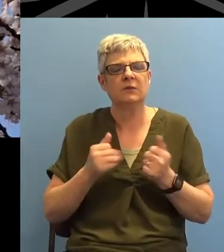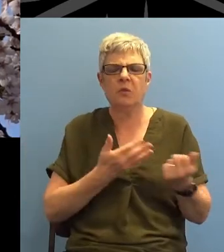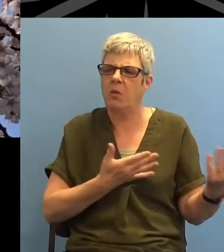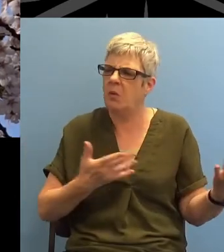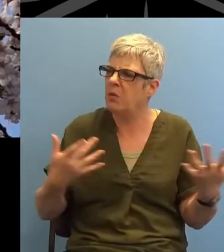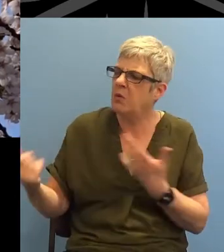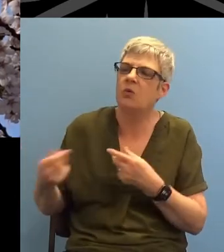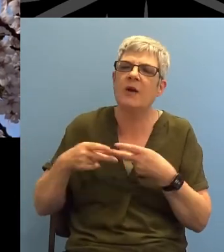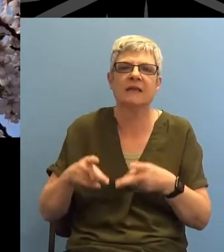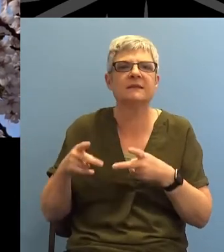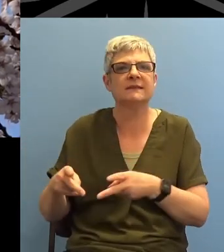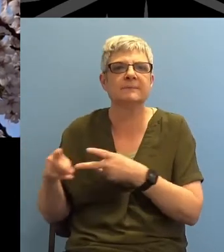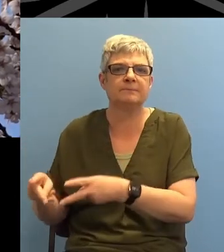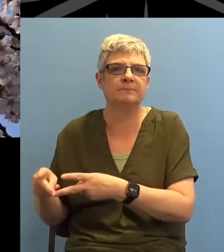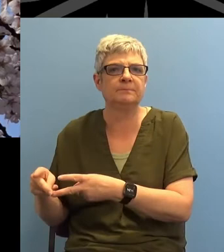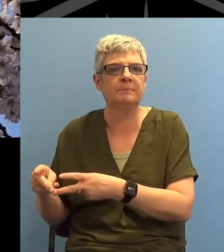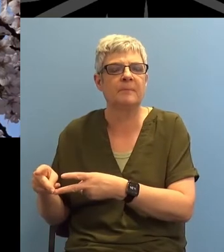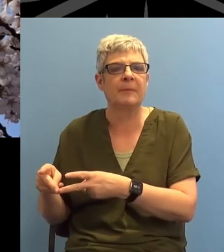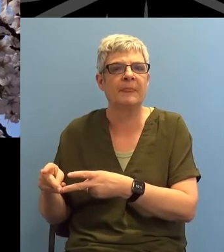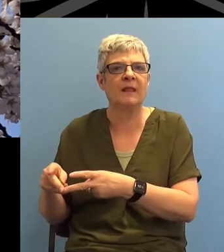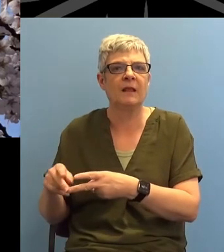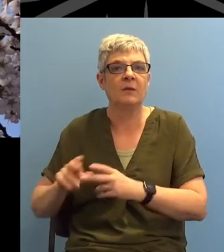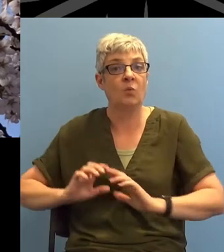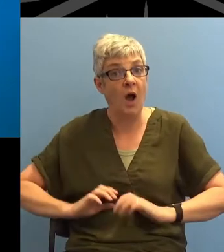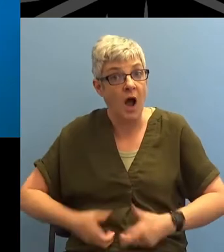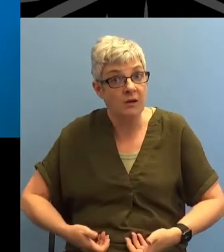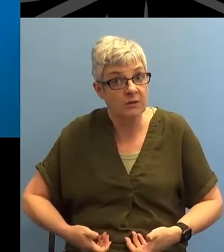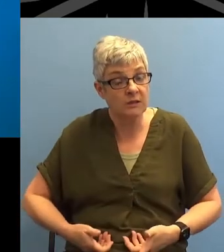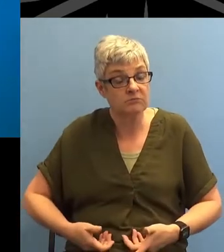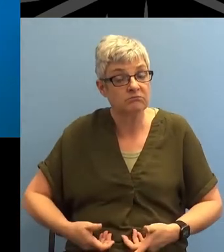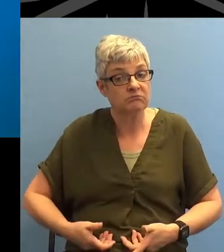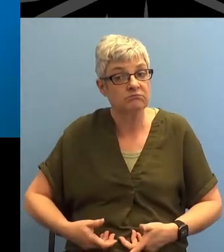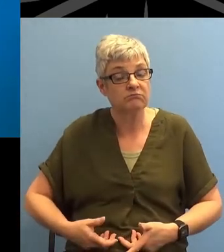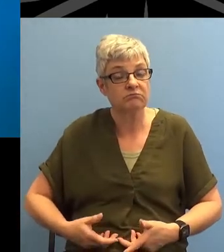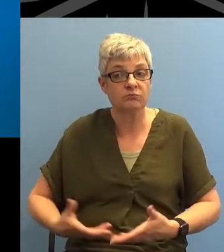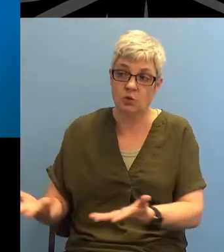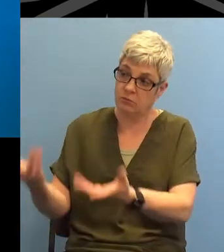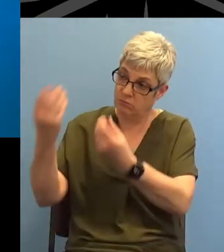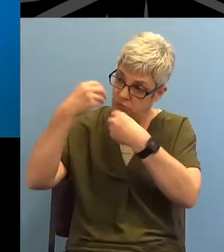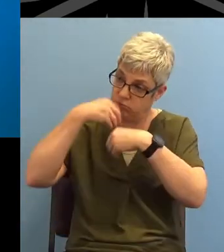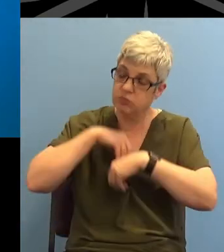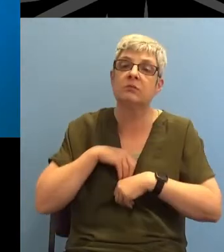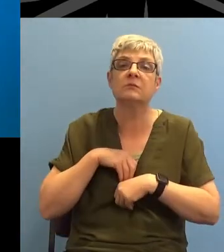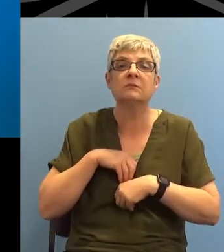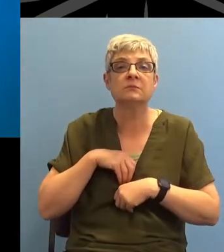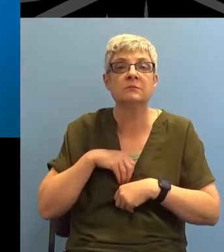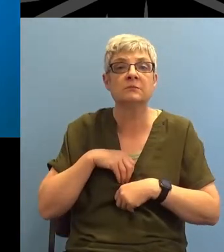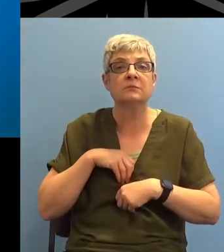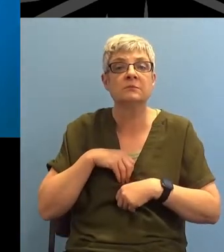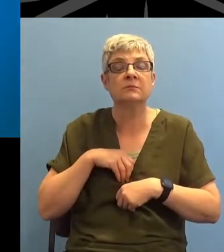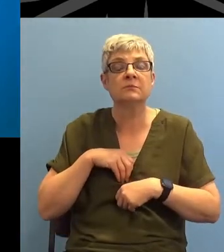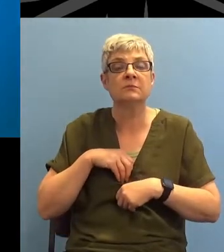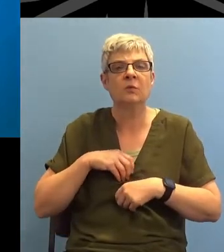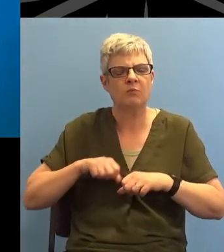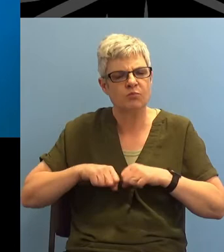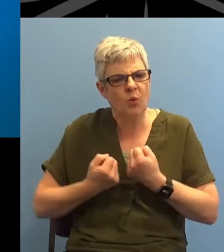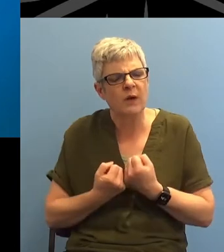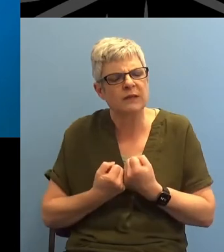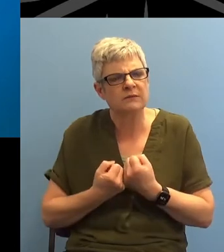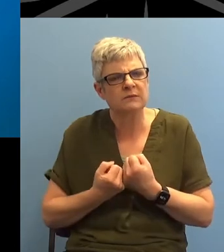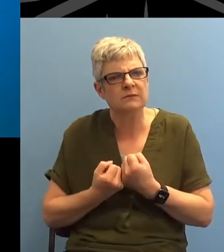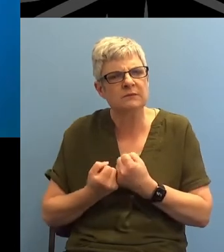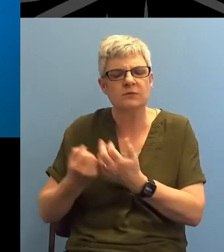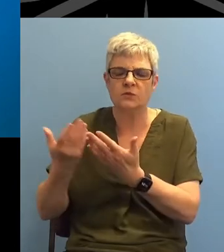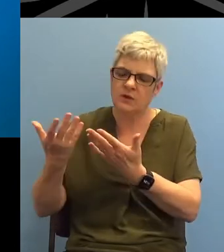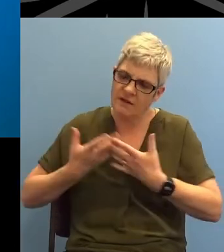ways. When we're hungry, you sustain us. When we're broken, you